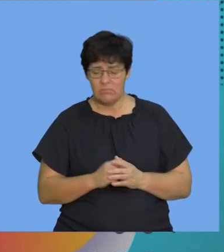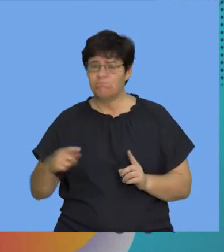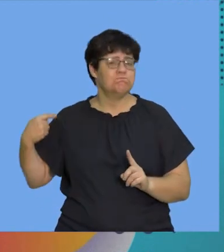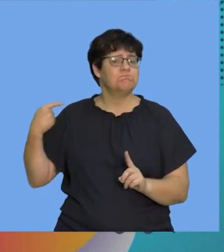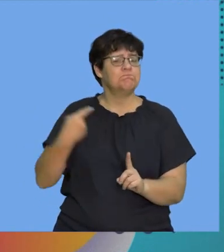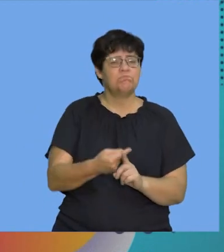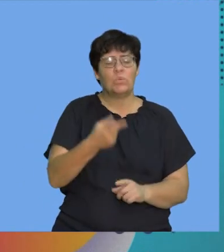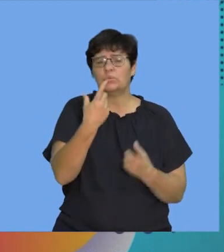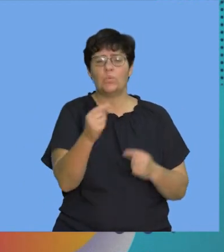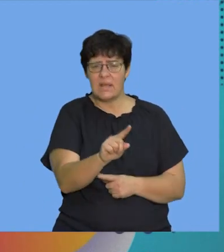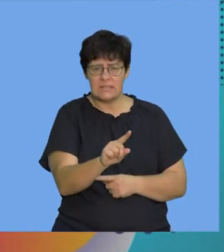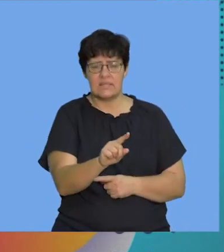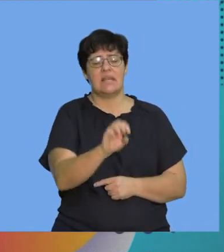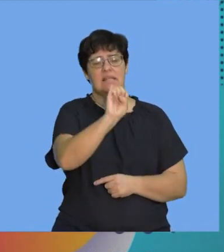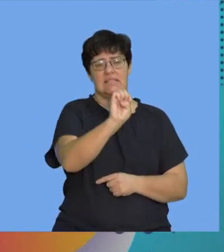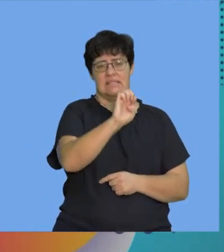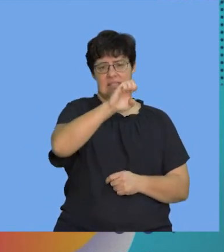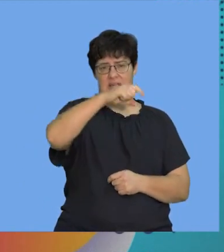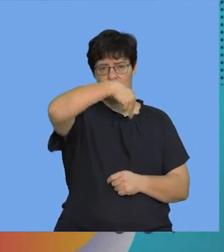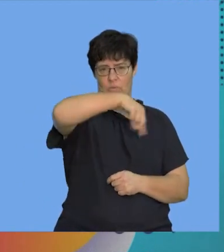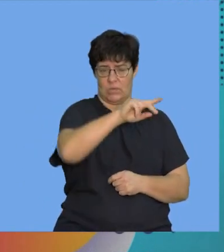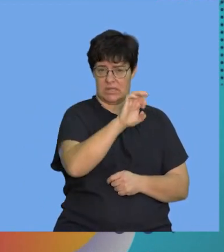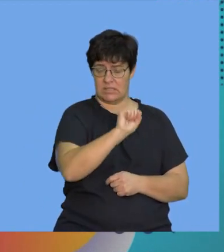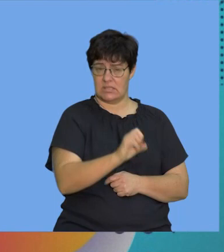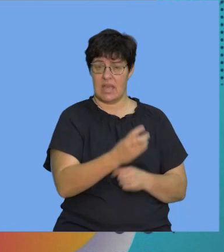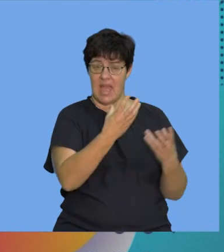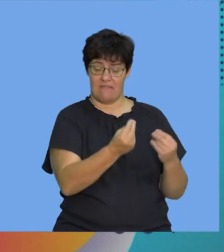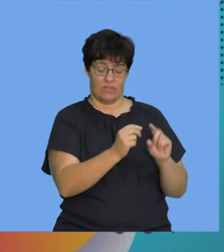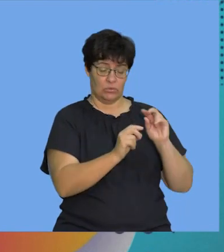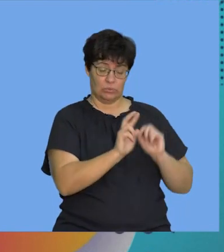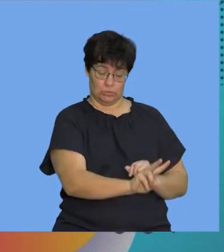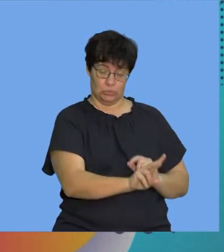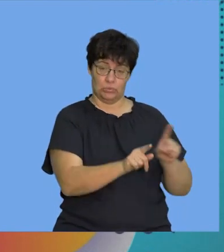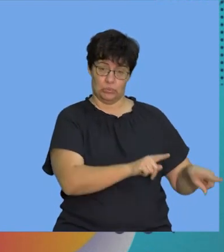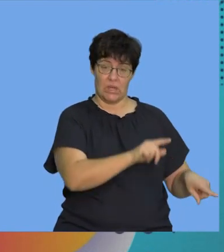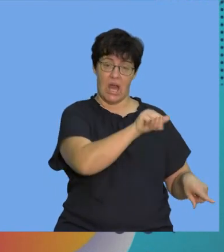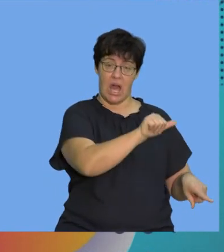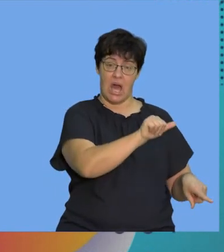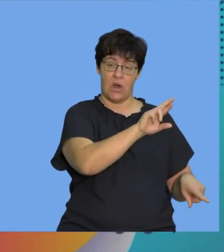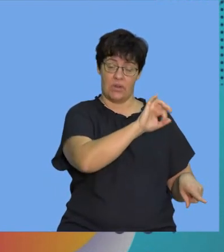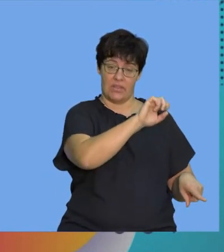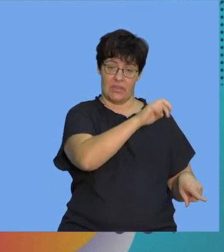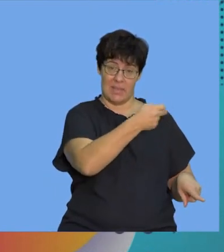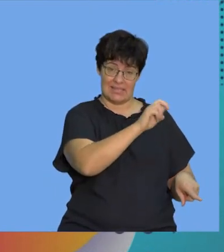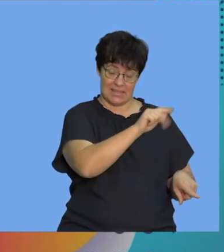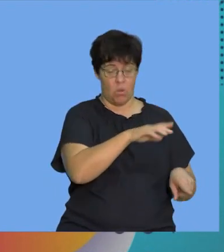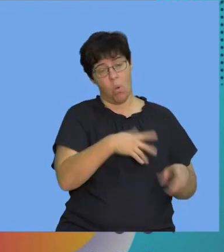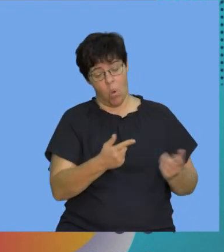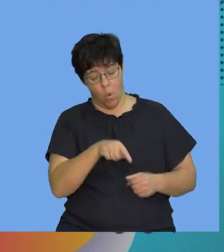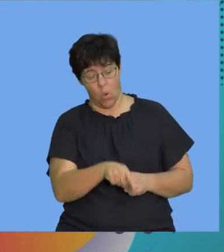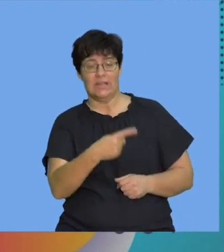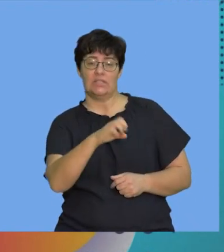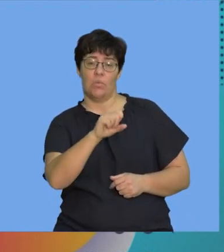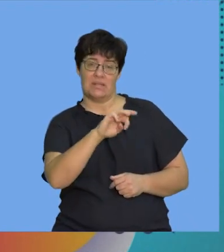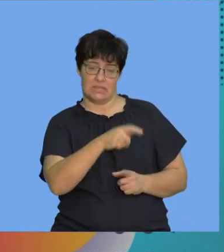looked at a sequence, right, which is in two ways. It's either an arithmetic or a geometric, right? There is also